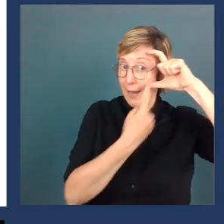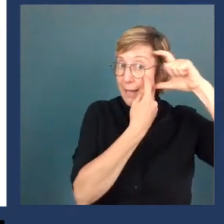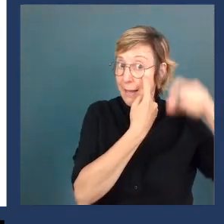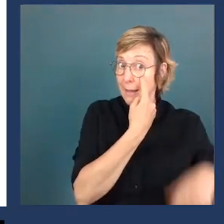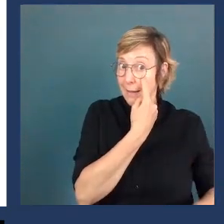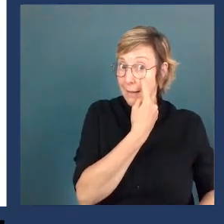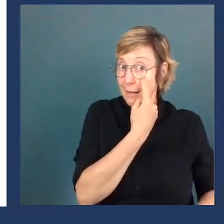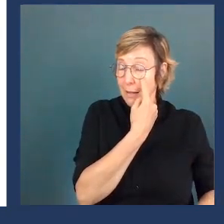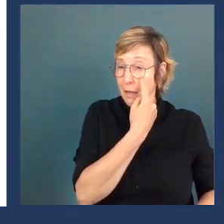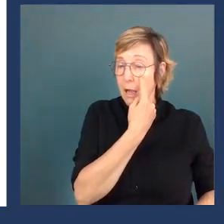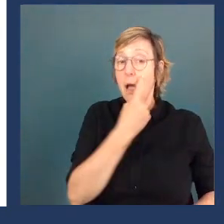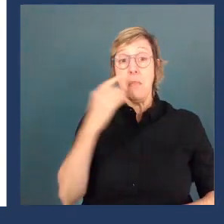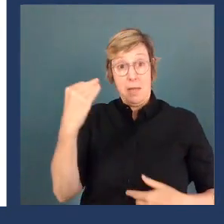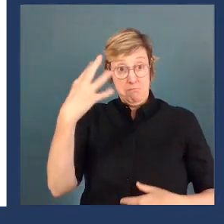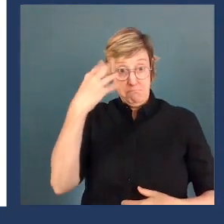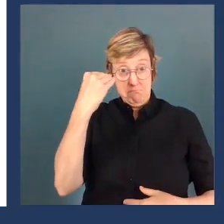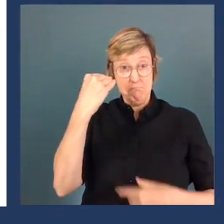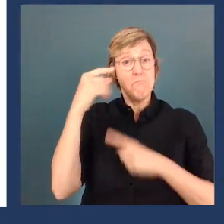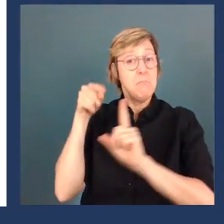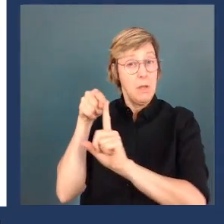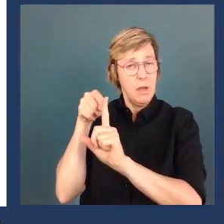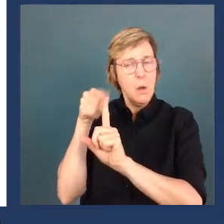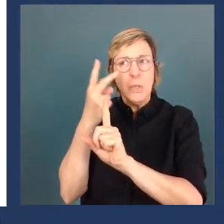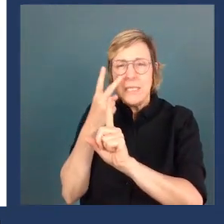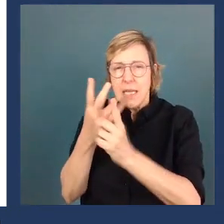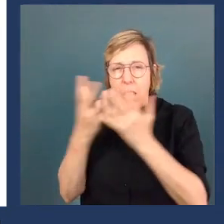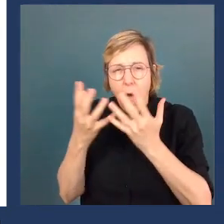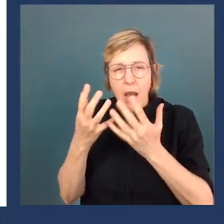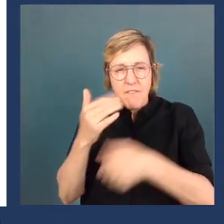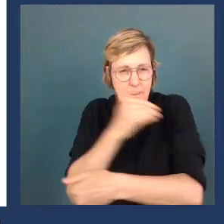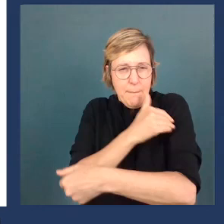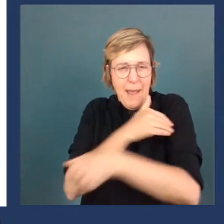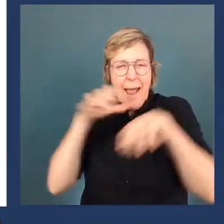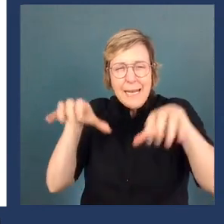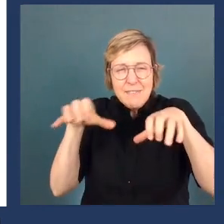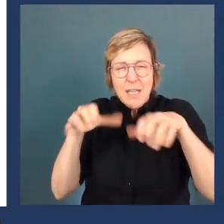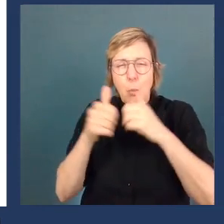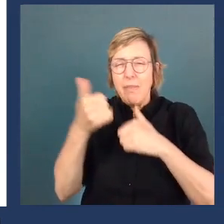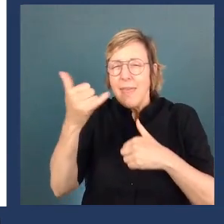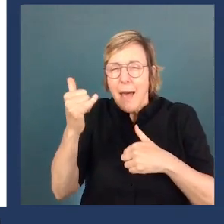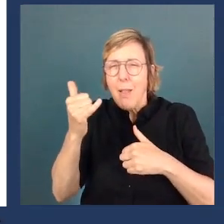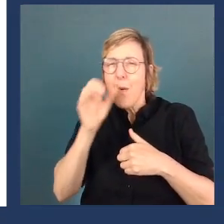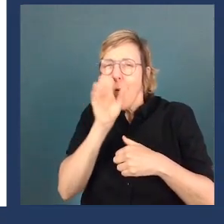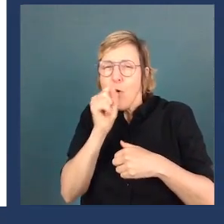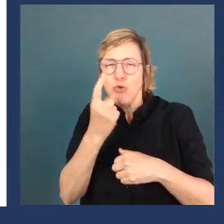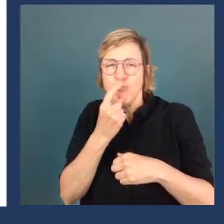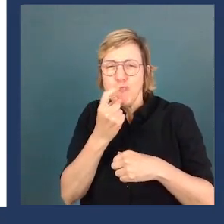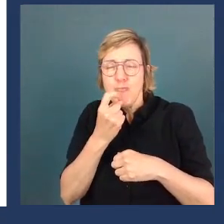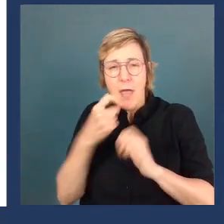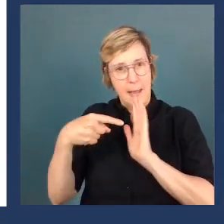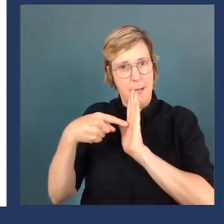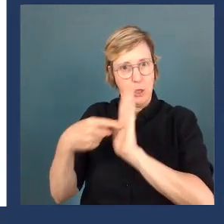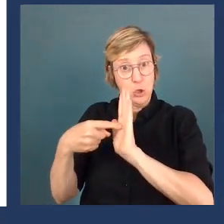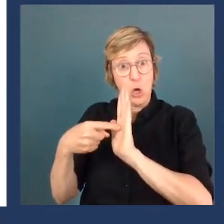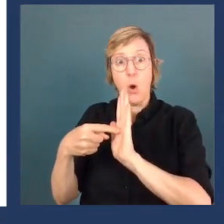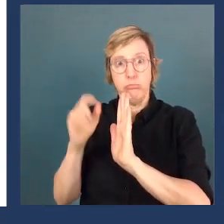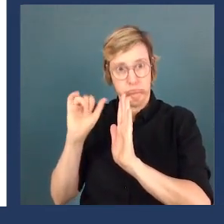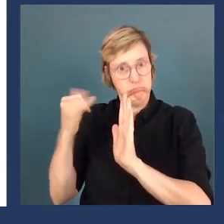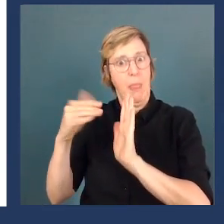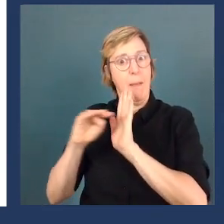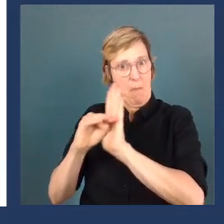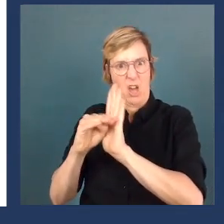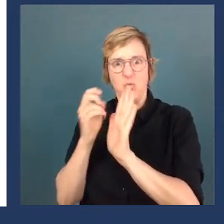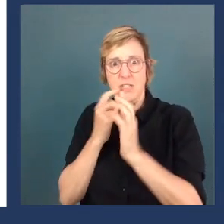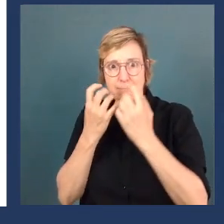eye, and as expected, there's a lot of activity highlighted in yellows and oranges and reds, indicating that the model cares a lot about the eye